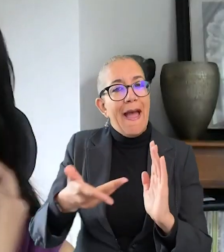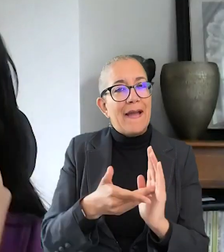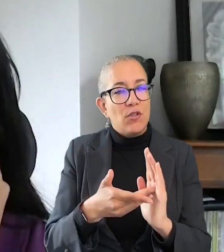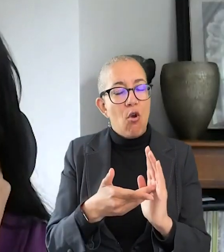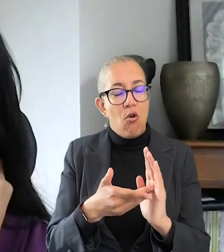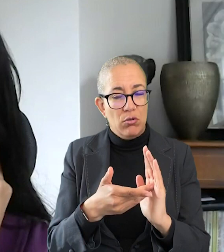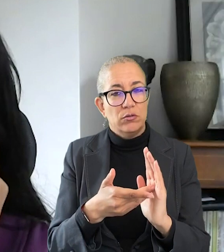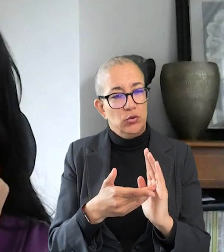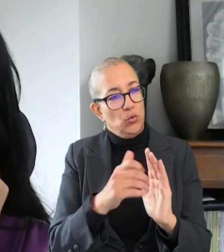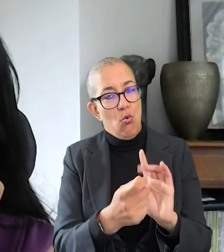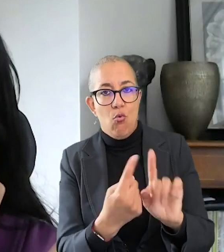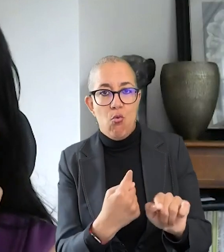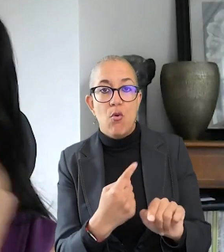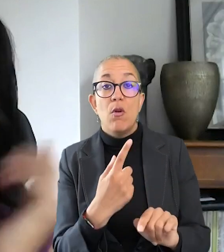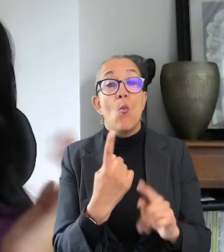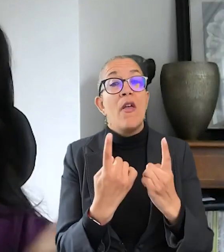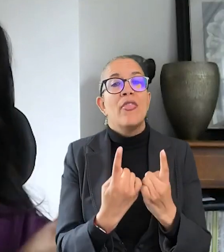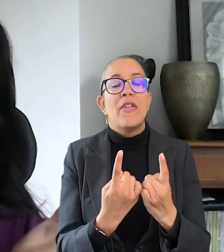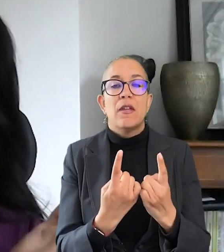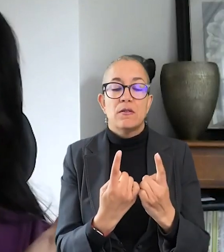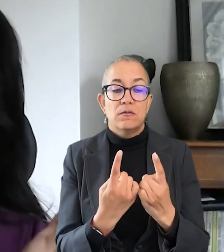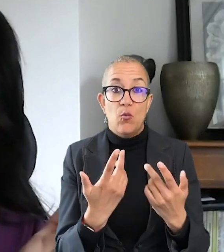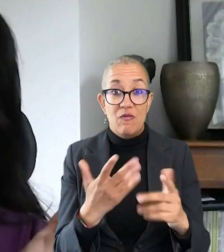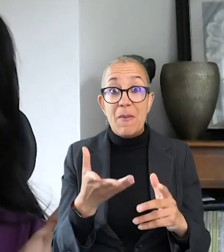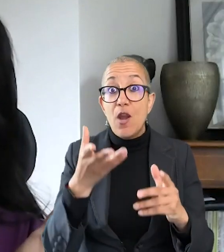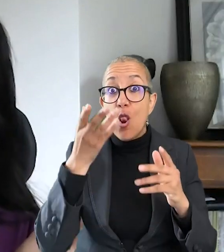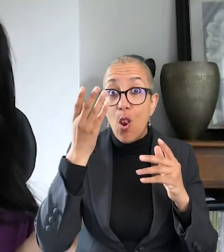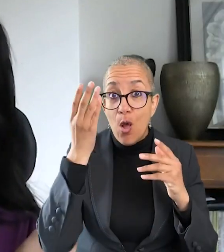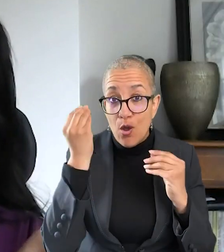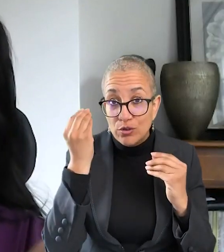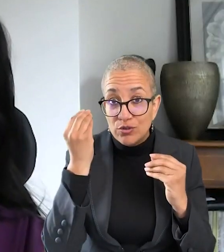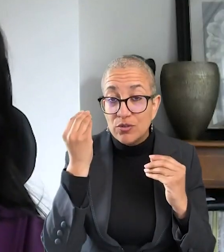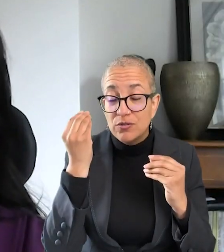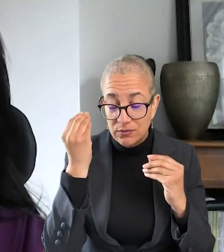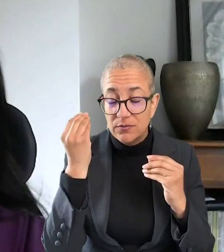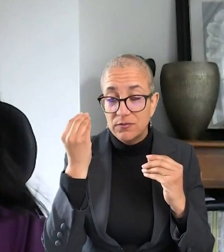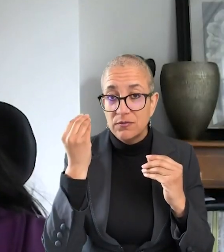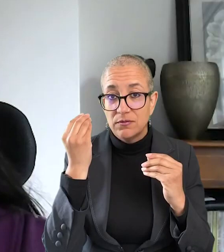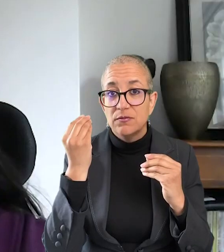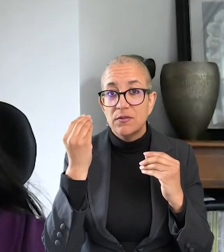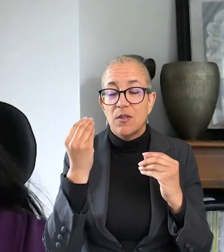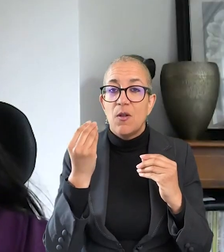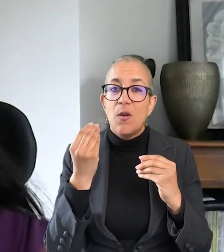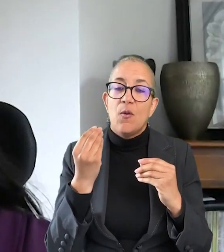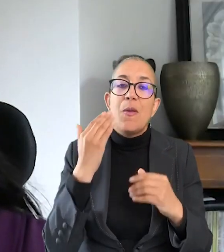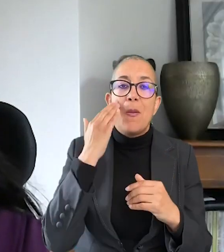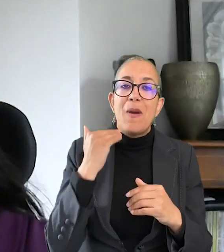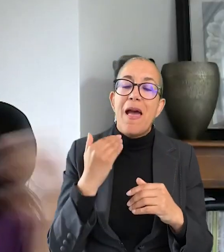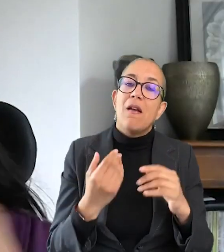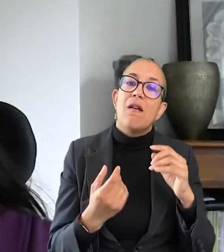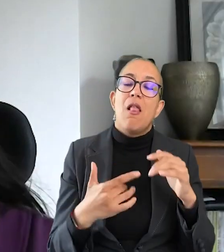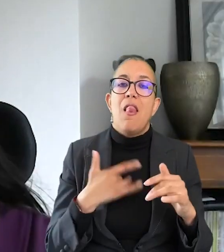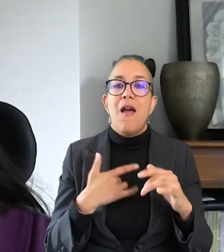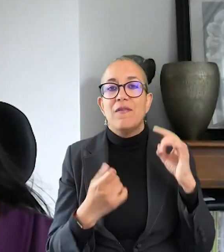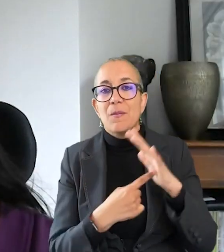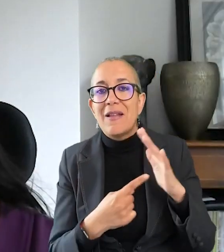to that is that one of the things that we have absolutely learnt with the Black Lives Matter movement, George Floyd's